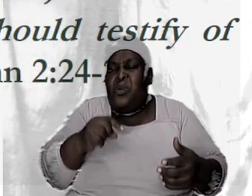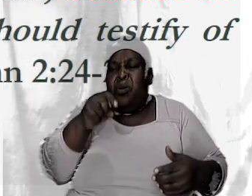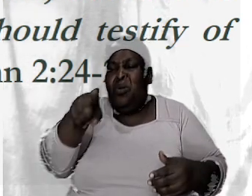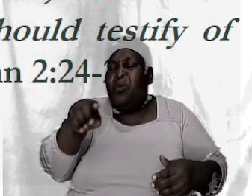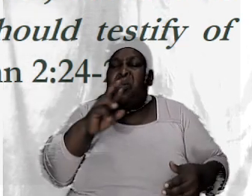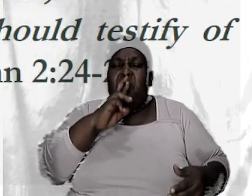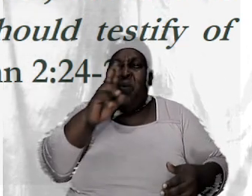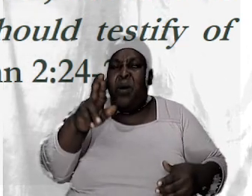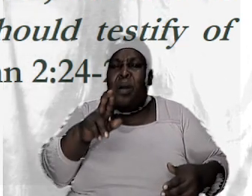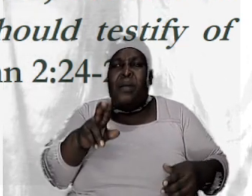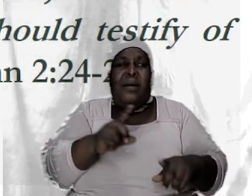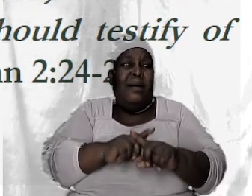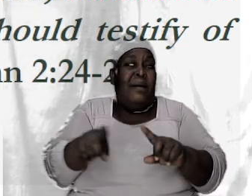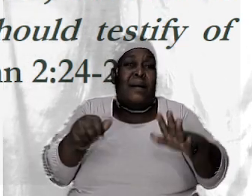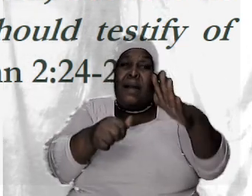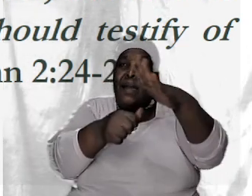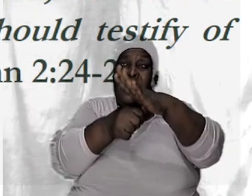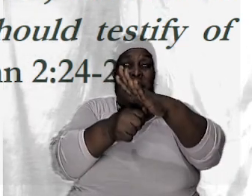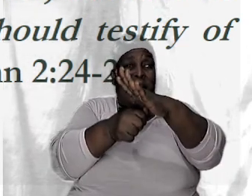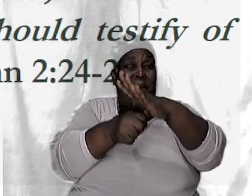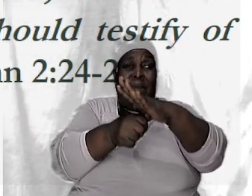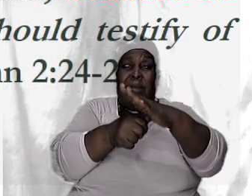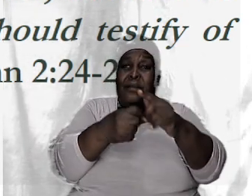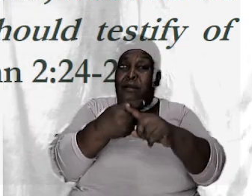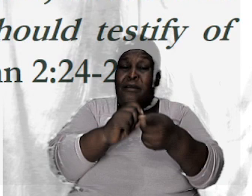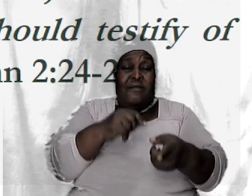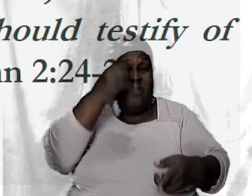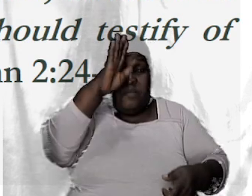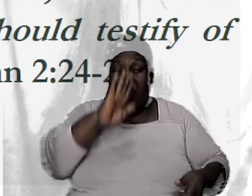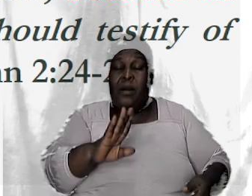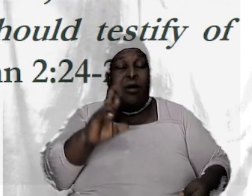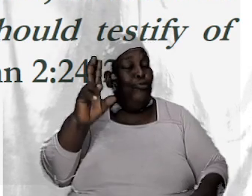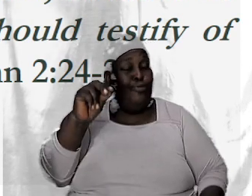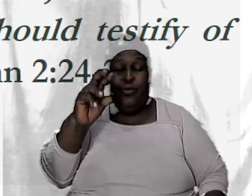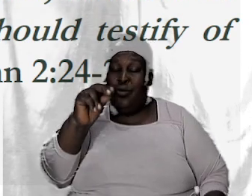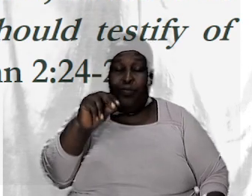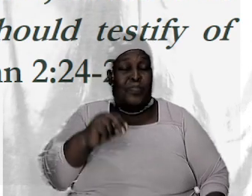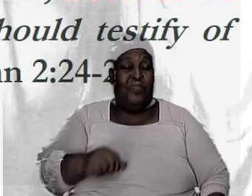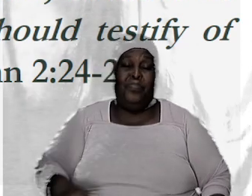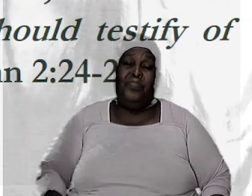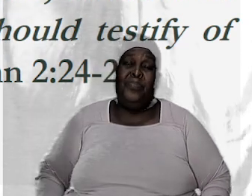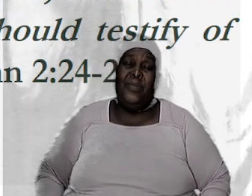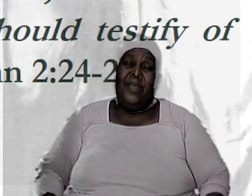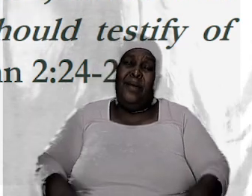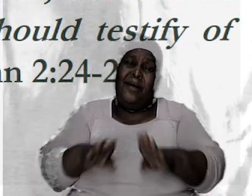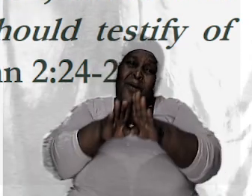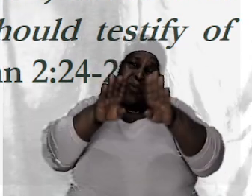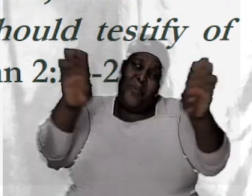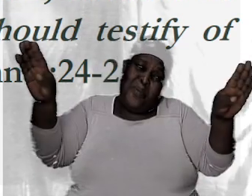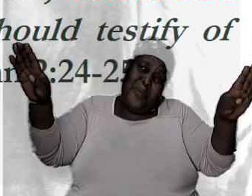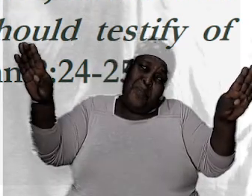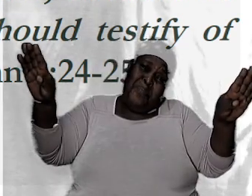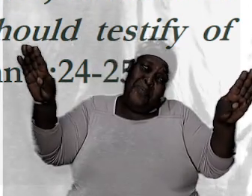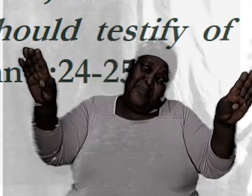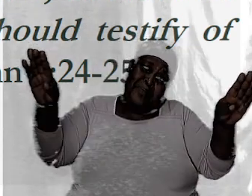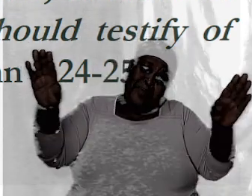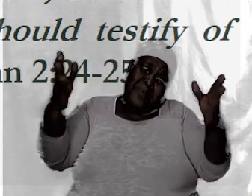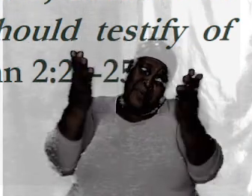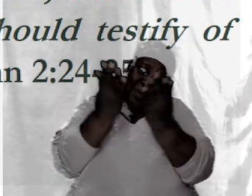You can't hide where you are from God. You're like an open book to him.